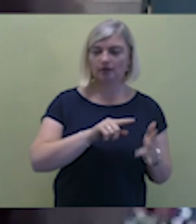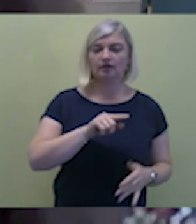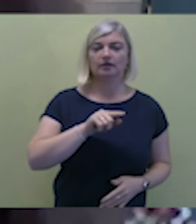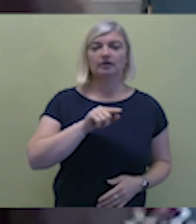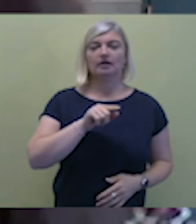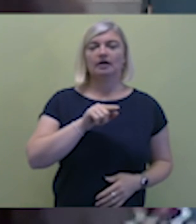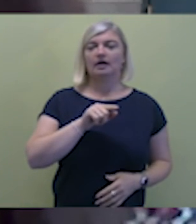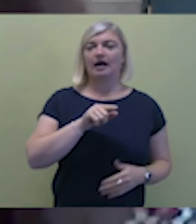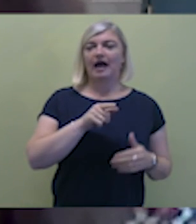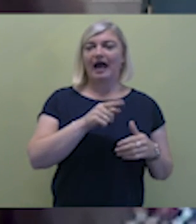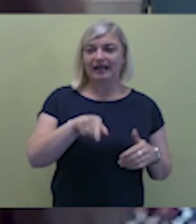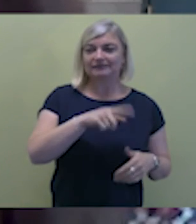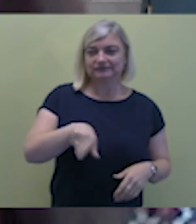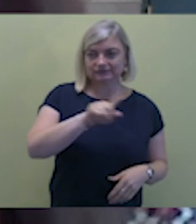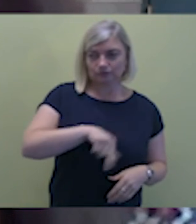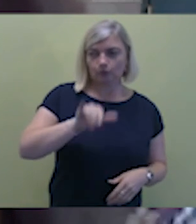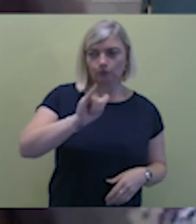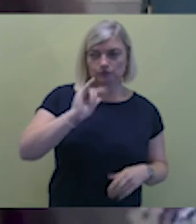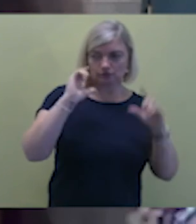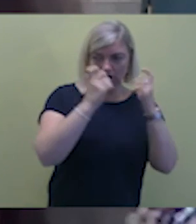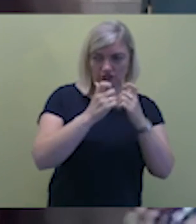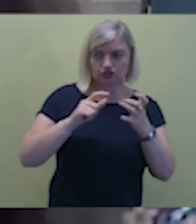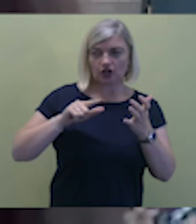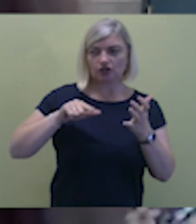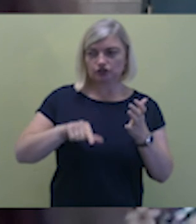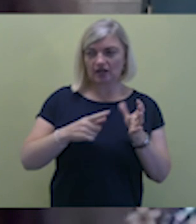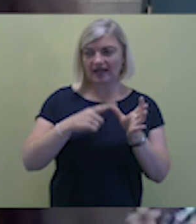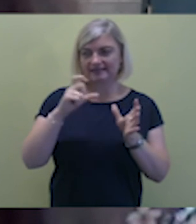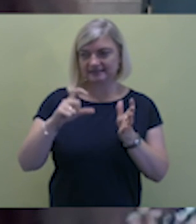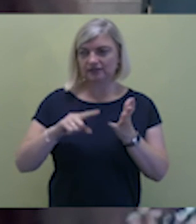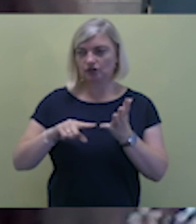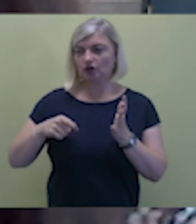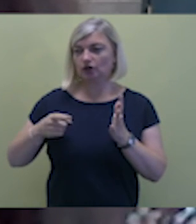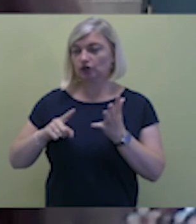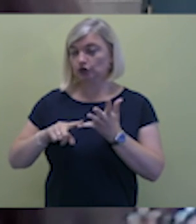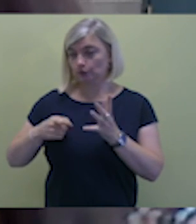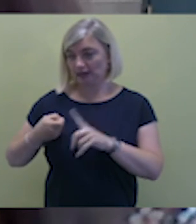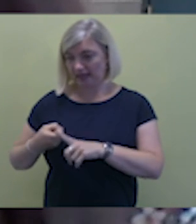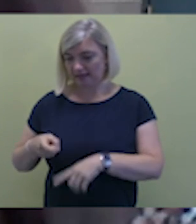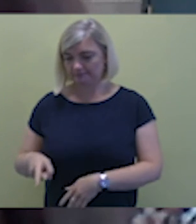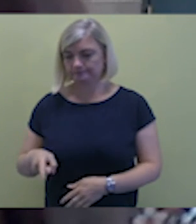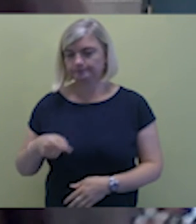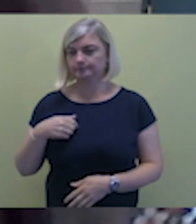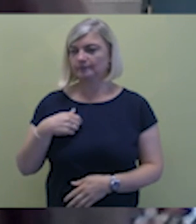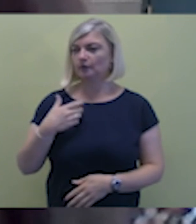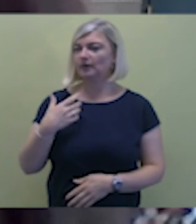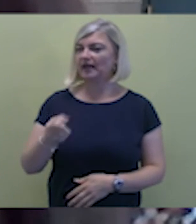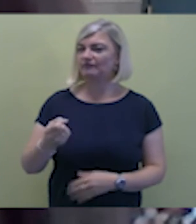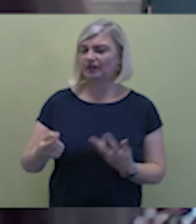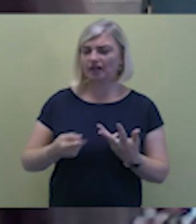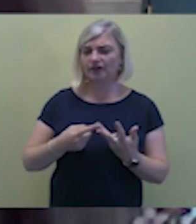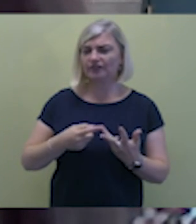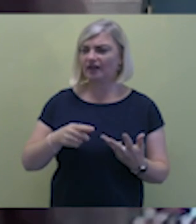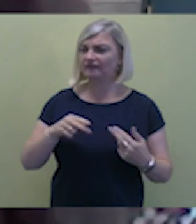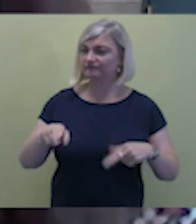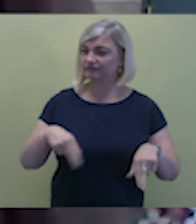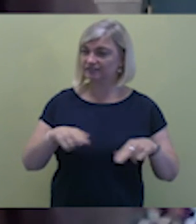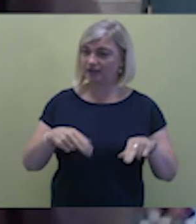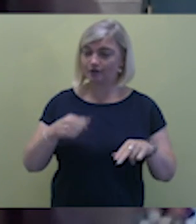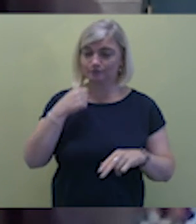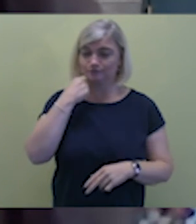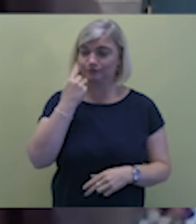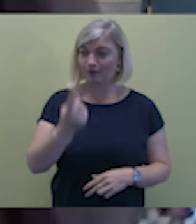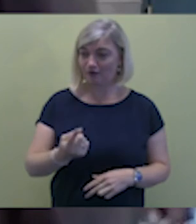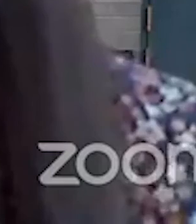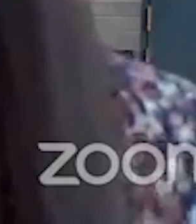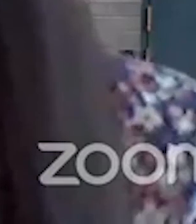info@walsallcollege.ac.uk, and then we will get back in touch with you. We have our next live session tomorrow at 4 p.m. and it's all about acting, so we